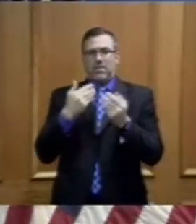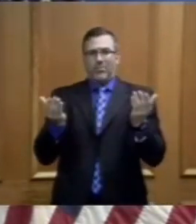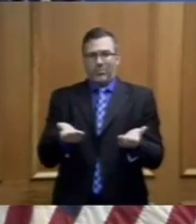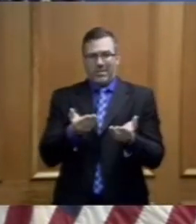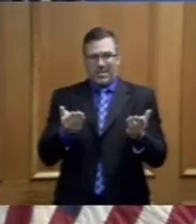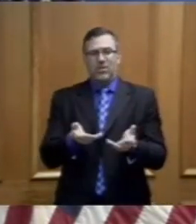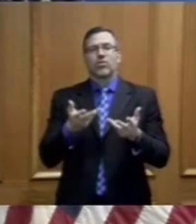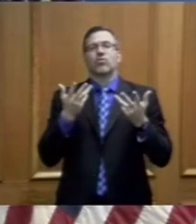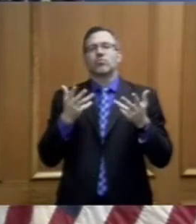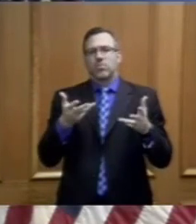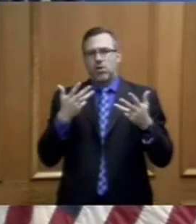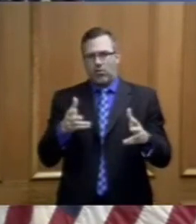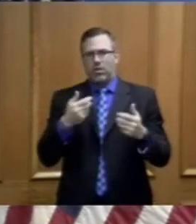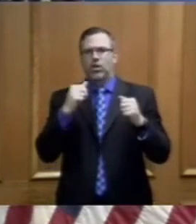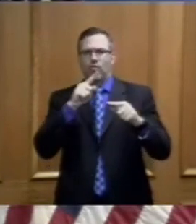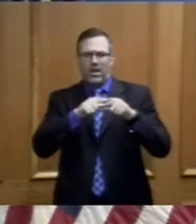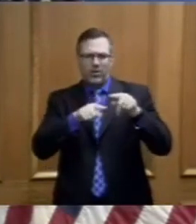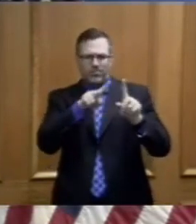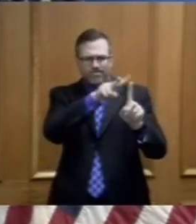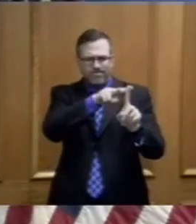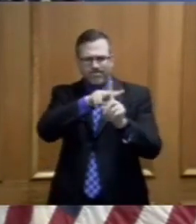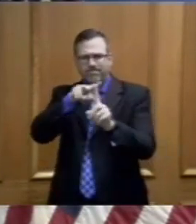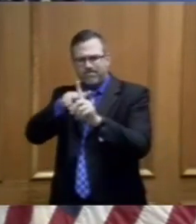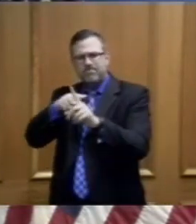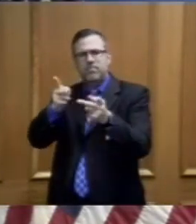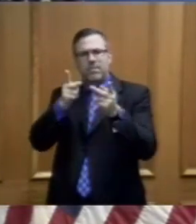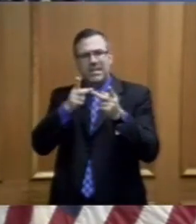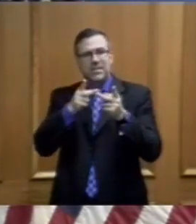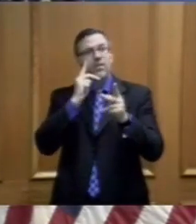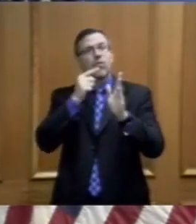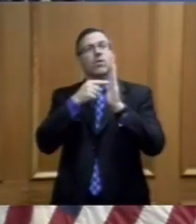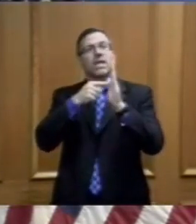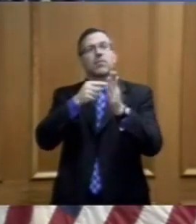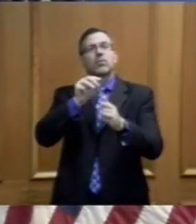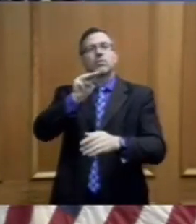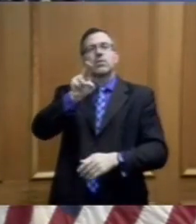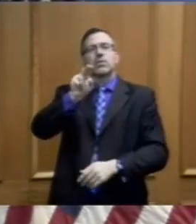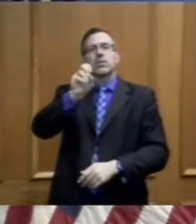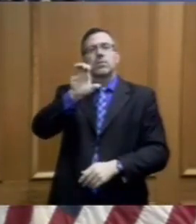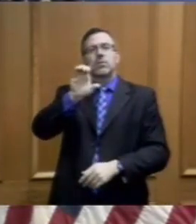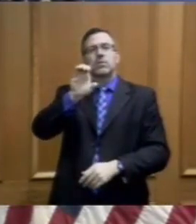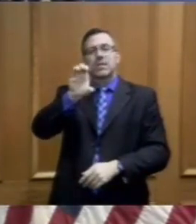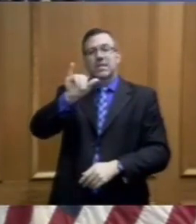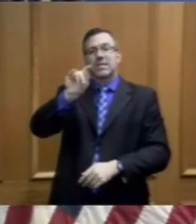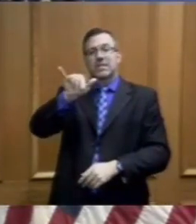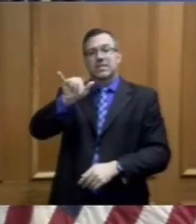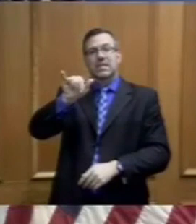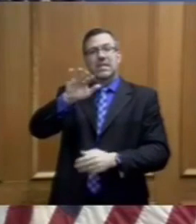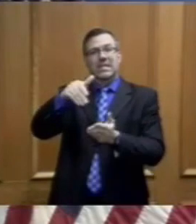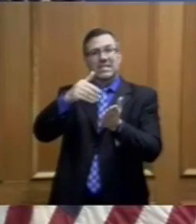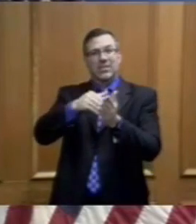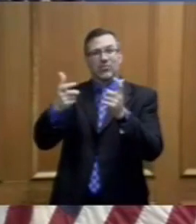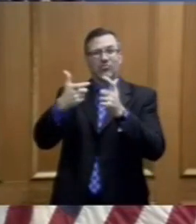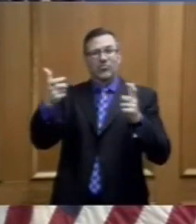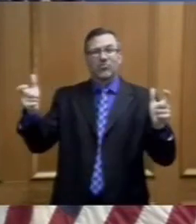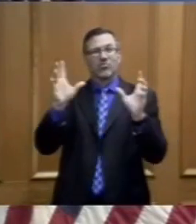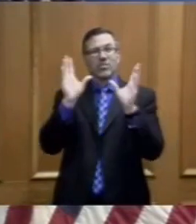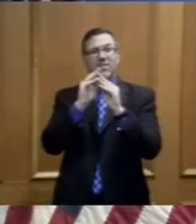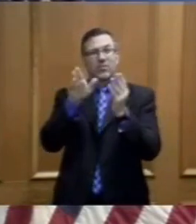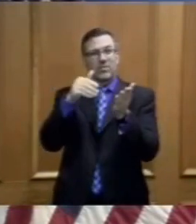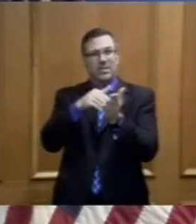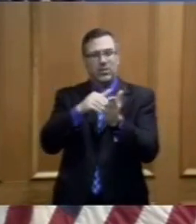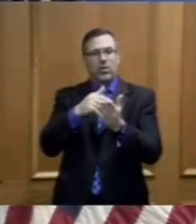building out the assigned facilities. The Music City Center in downtown Nashville will be transformed into a